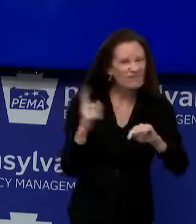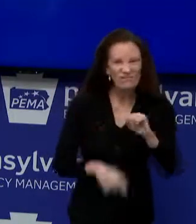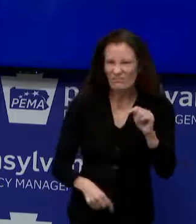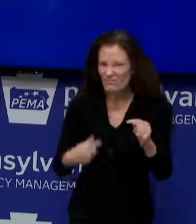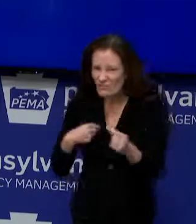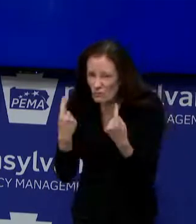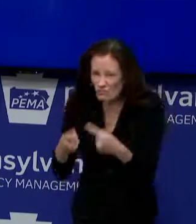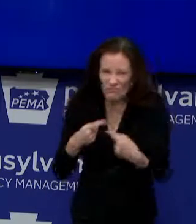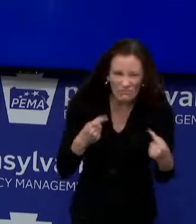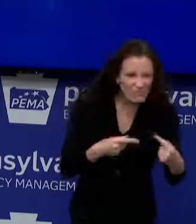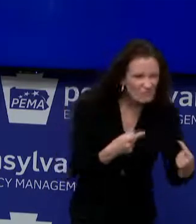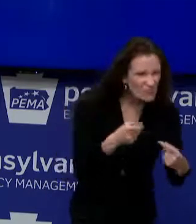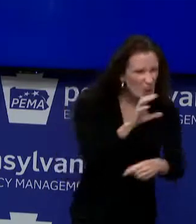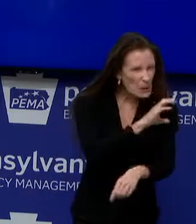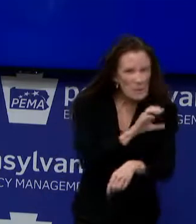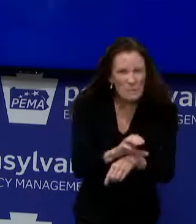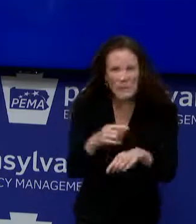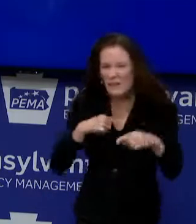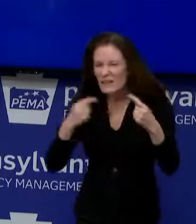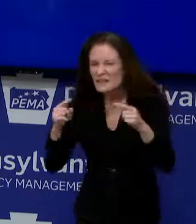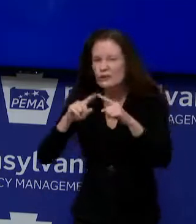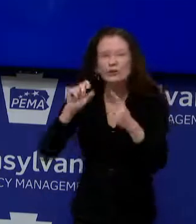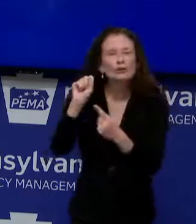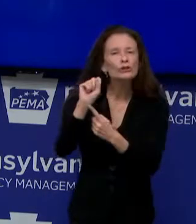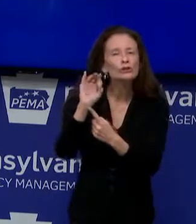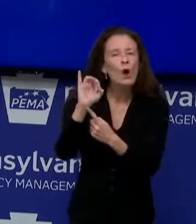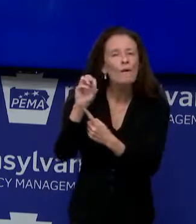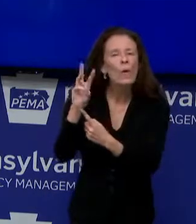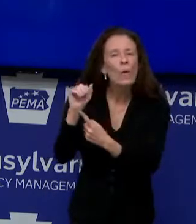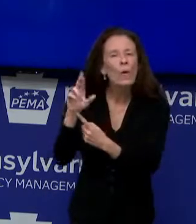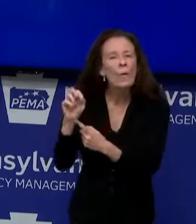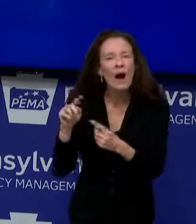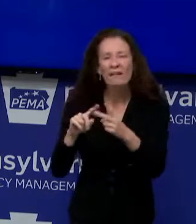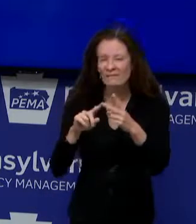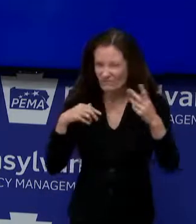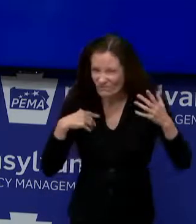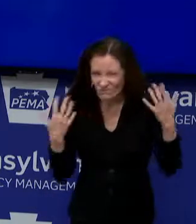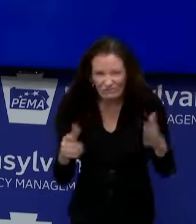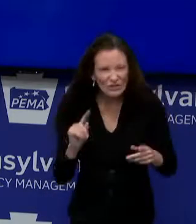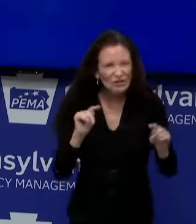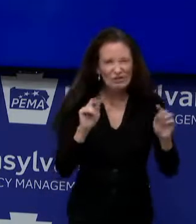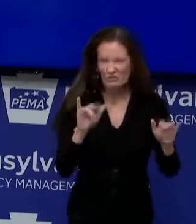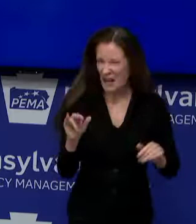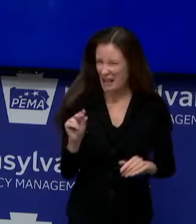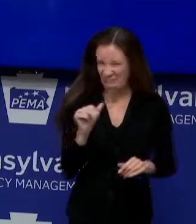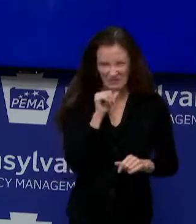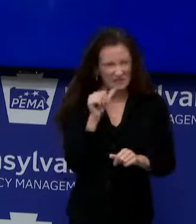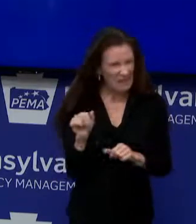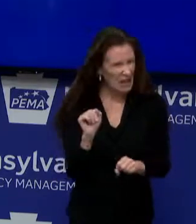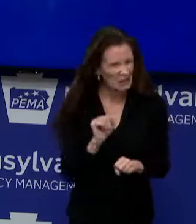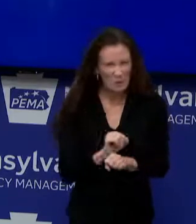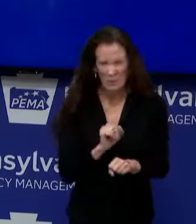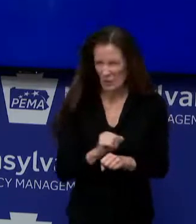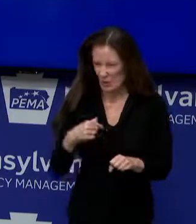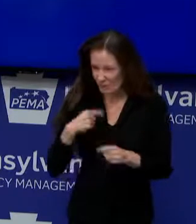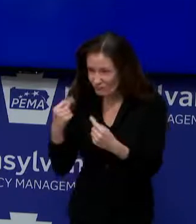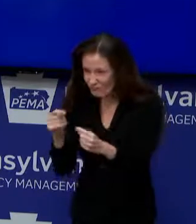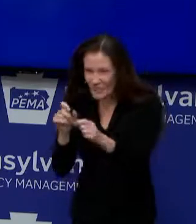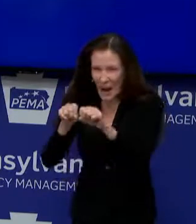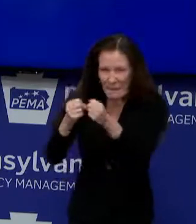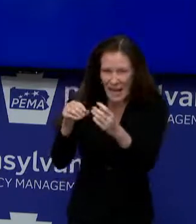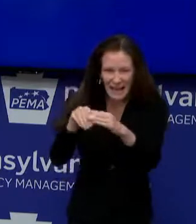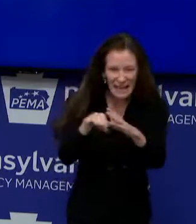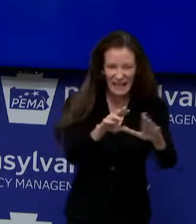are protected from tampering and no voting system is connected to the internet. Pennsylvania processes also ensure that